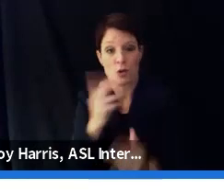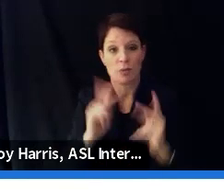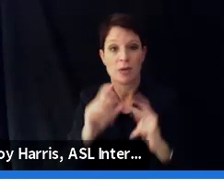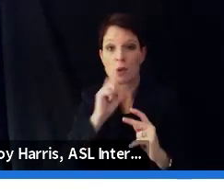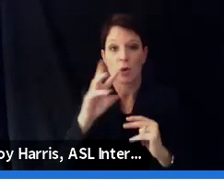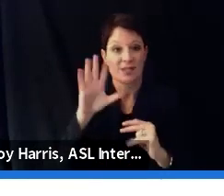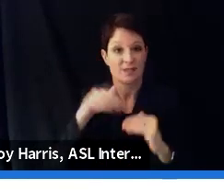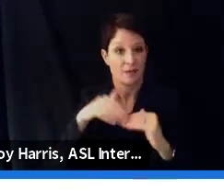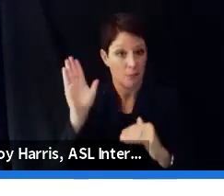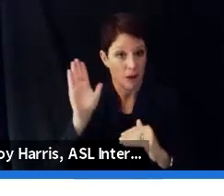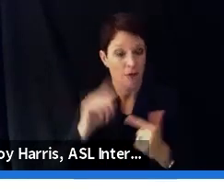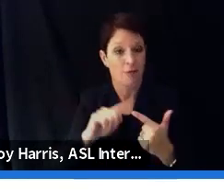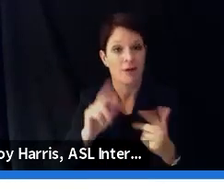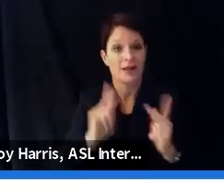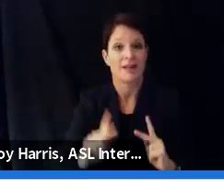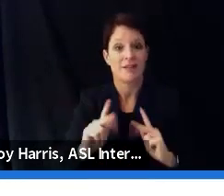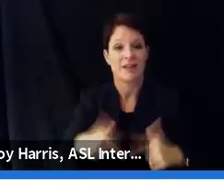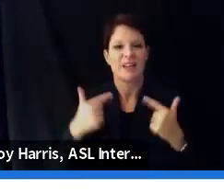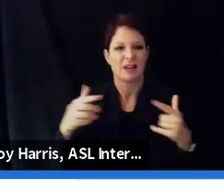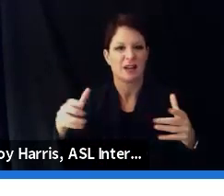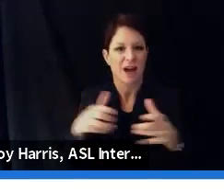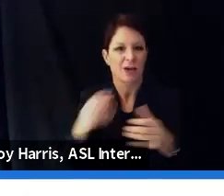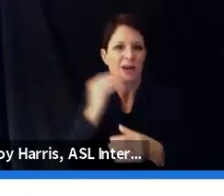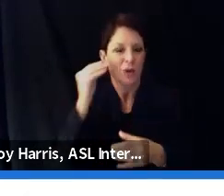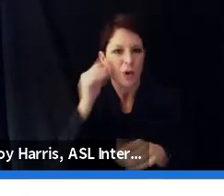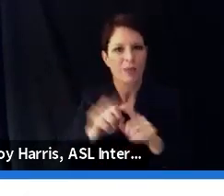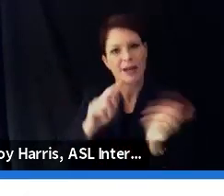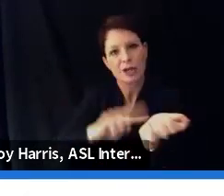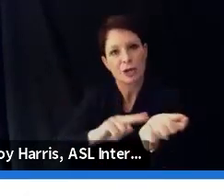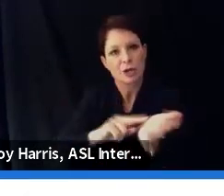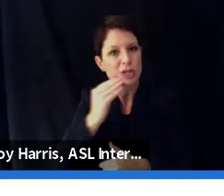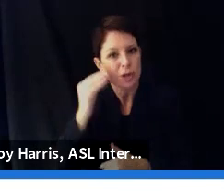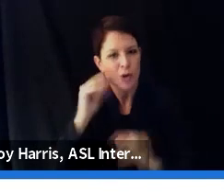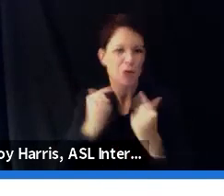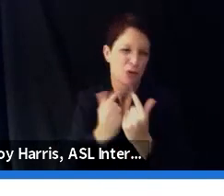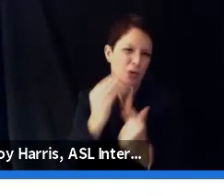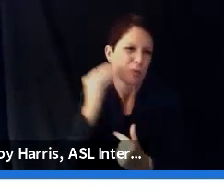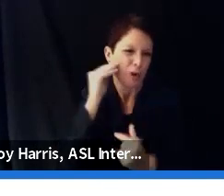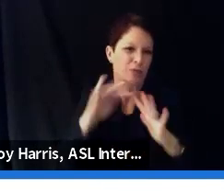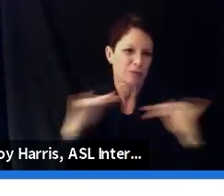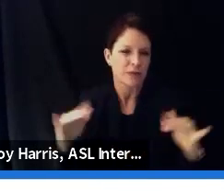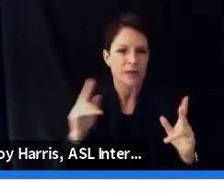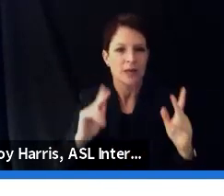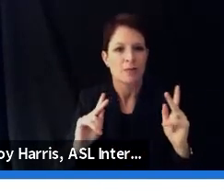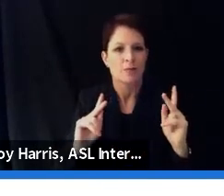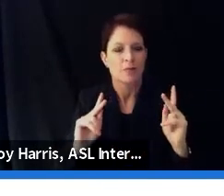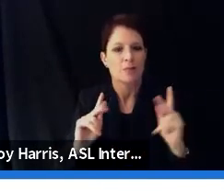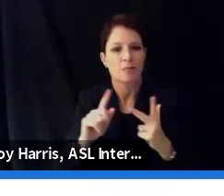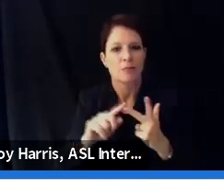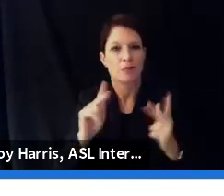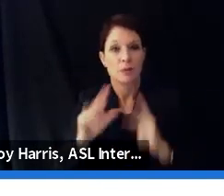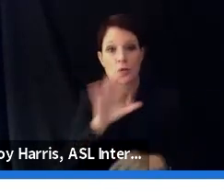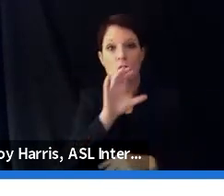and older, those who live in a congregate setting like a nursing home, those who are 50